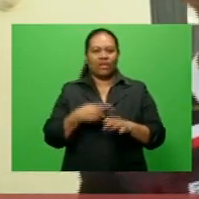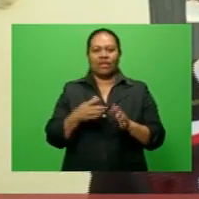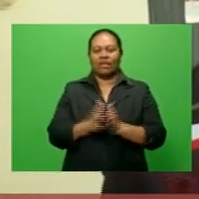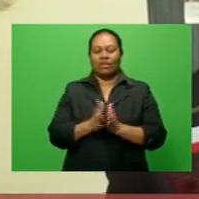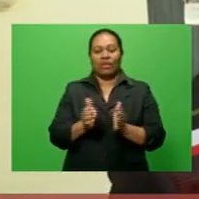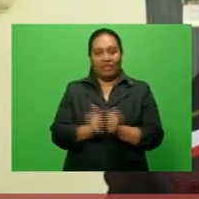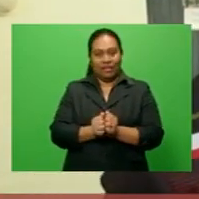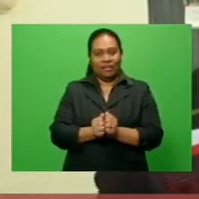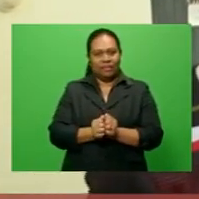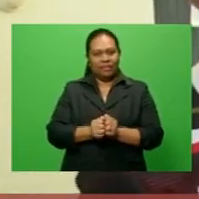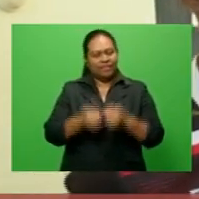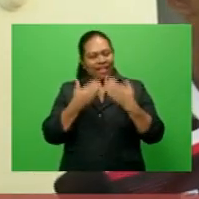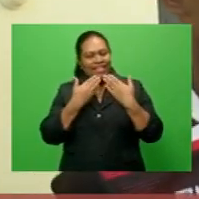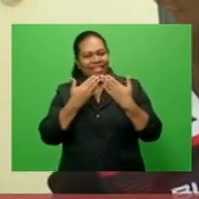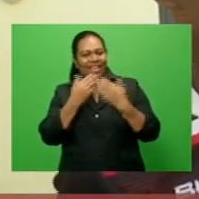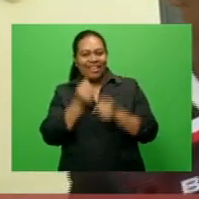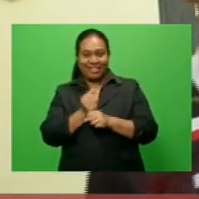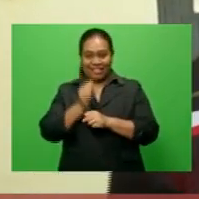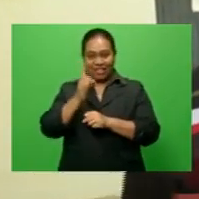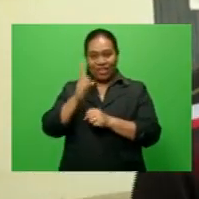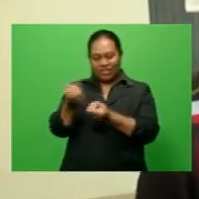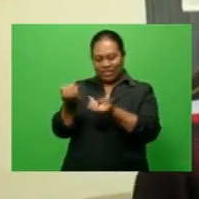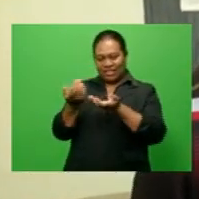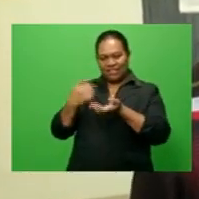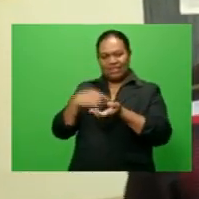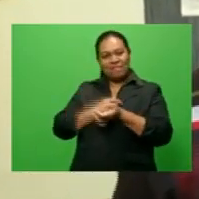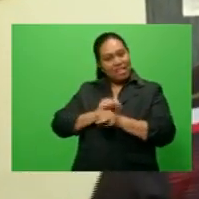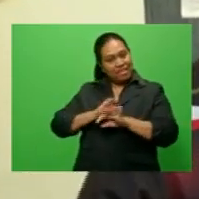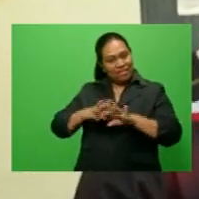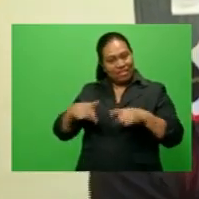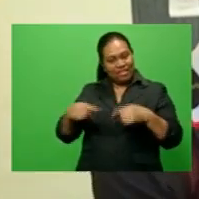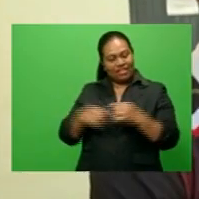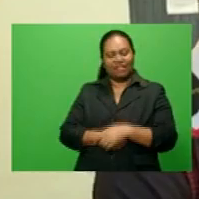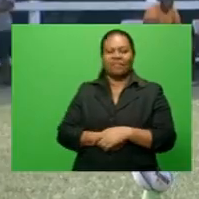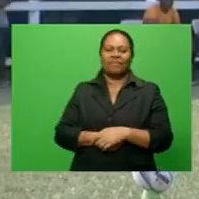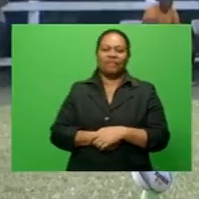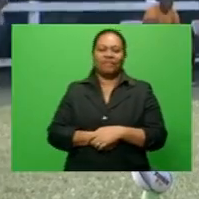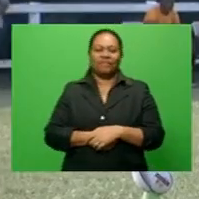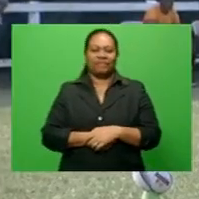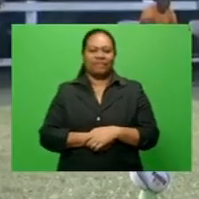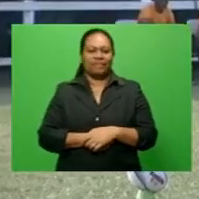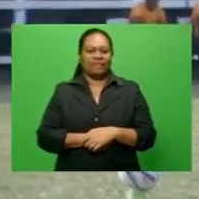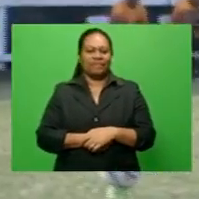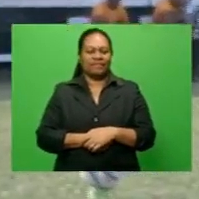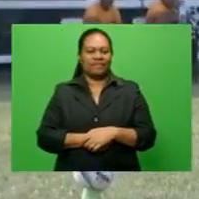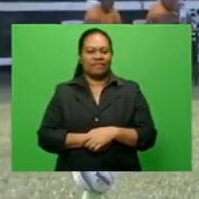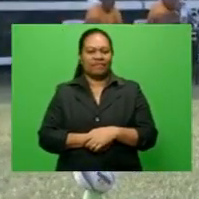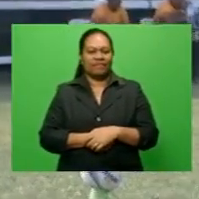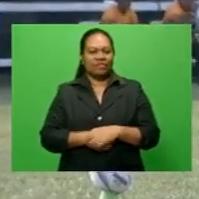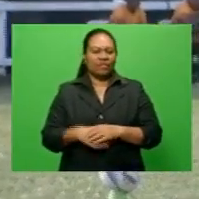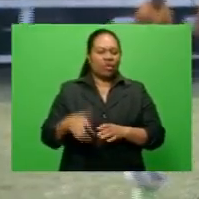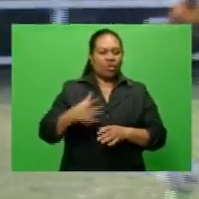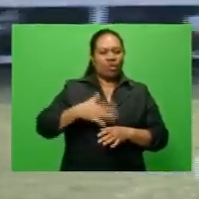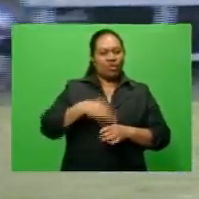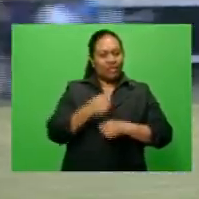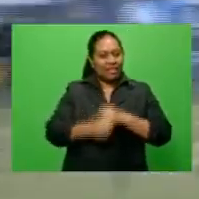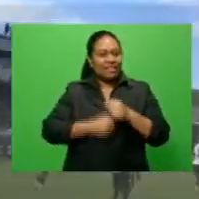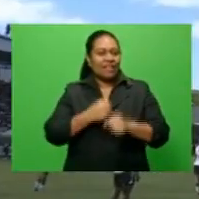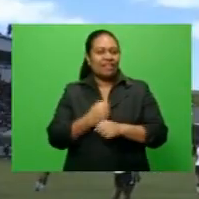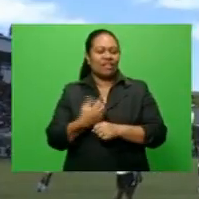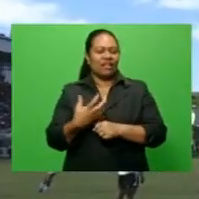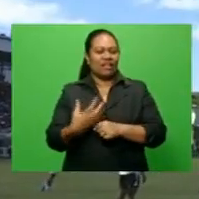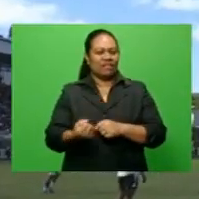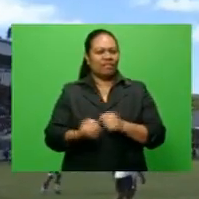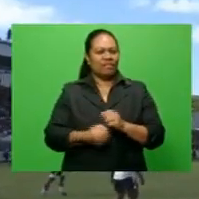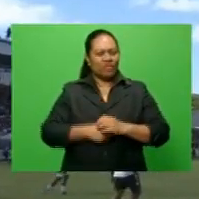for the Lord for giving me everything, like the practicing. In every session we have, training session, just build up